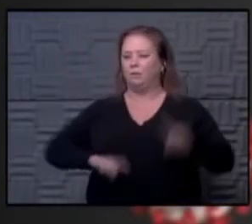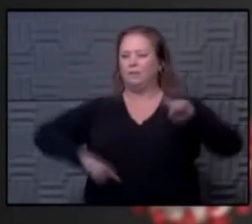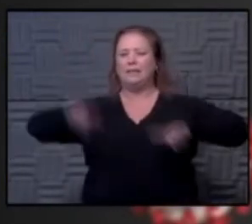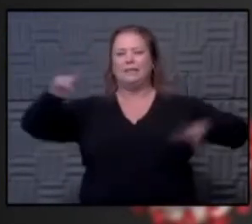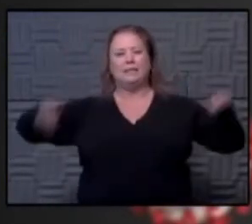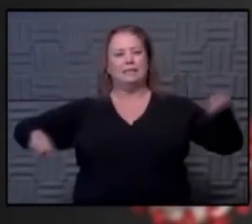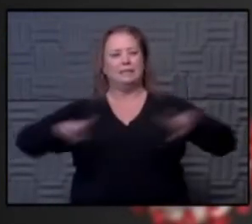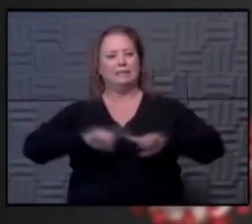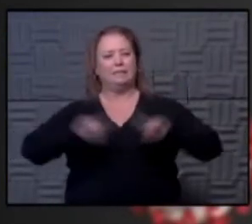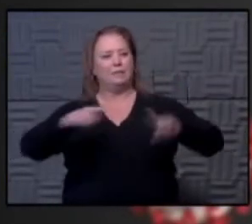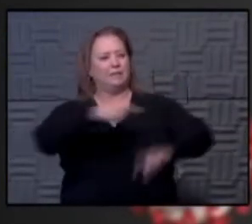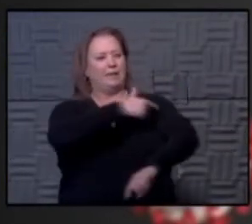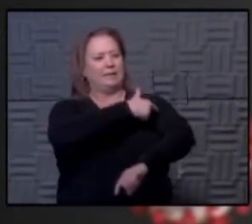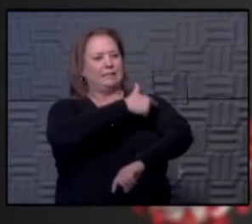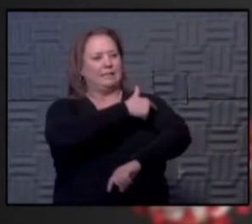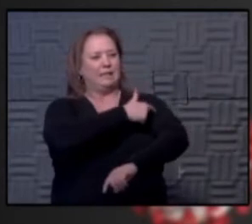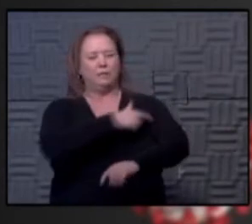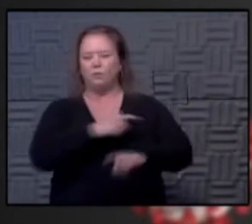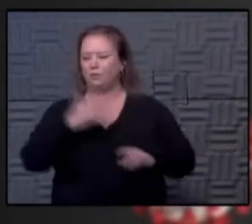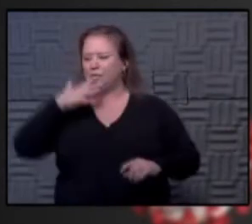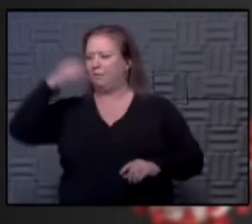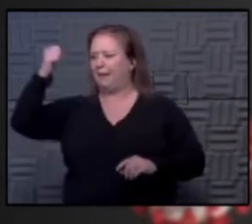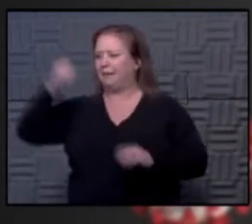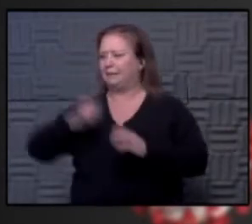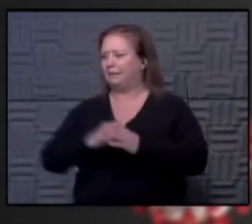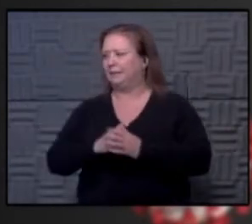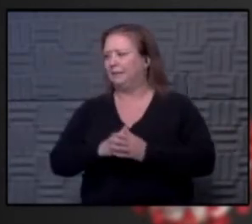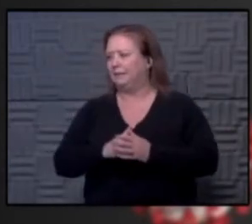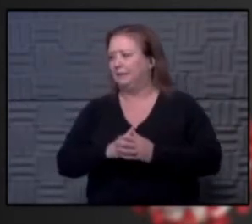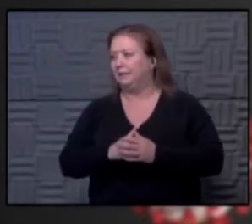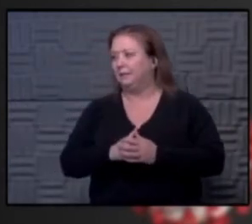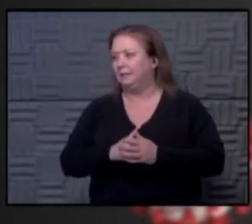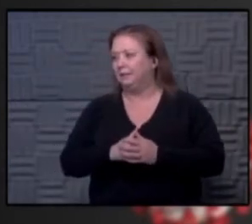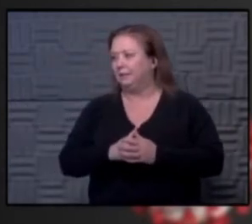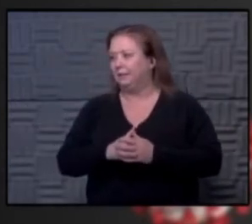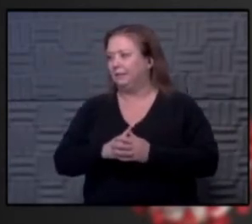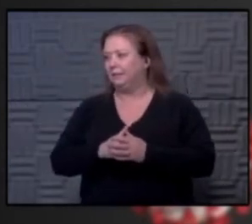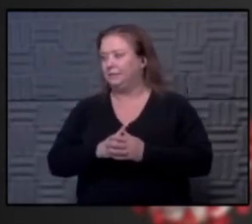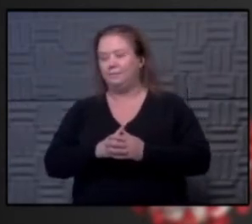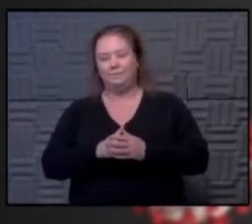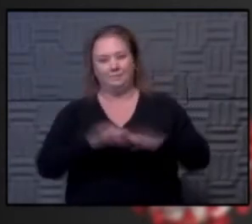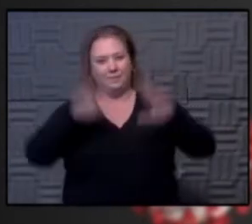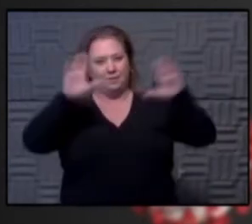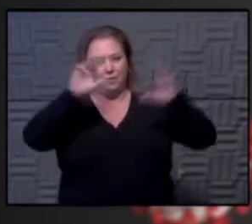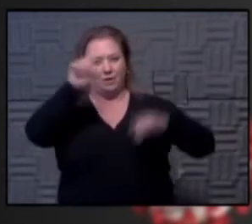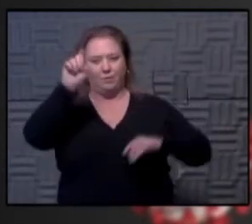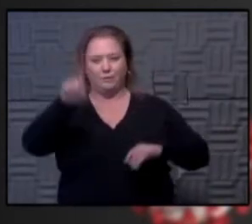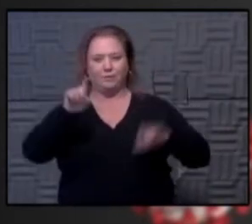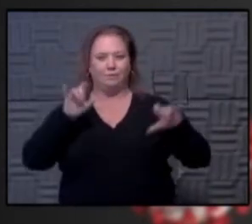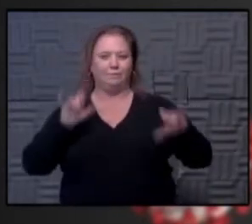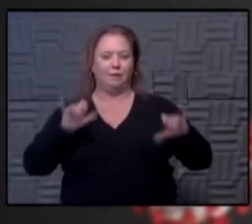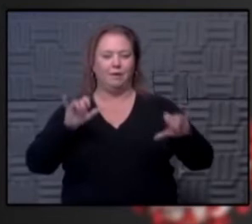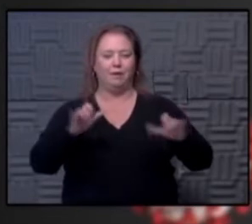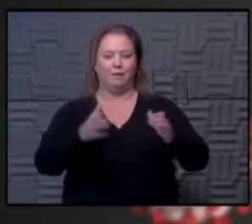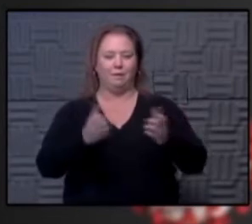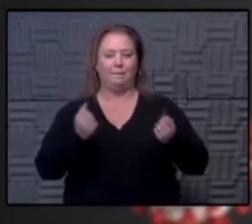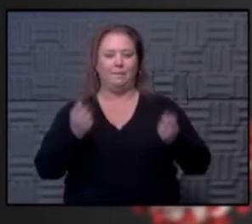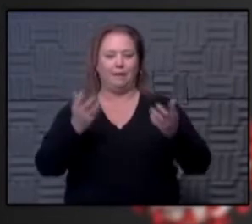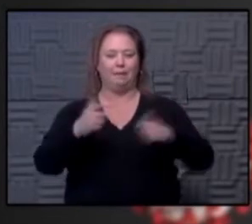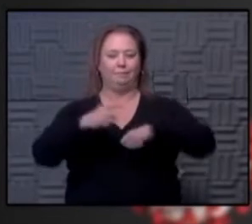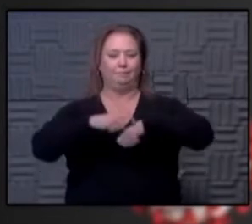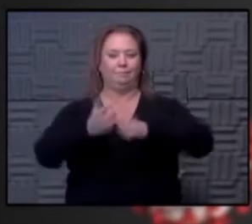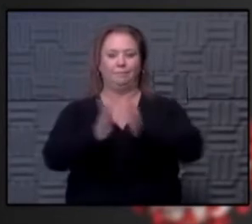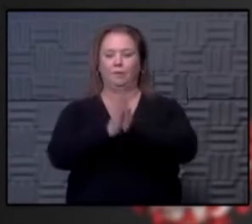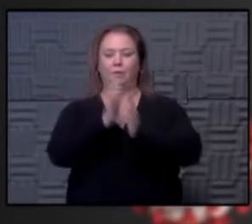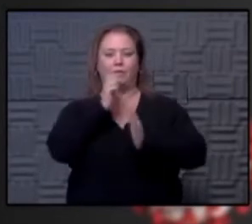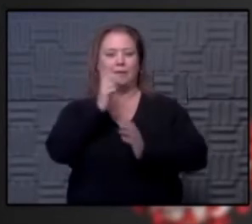best? Well, Tim. Yeah, so, this is a great question and one of the most common questions, but we've